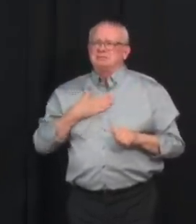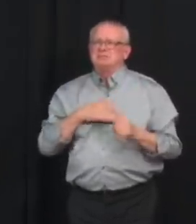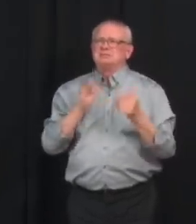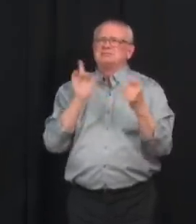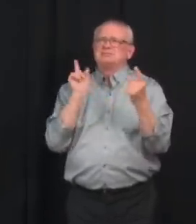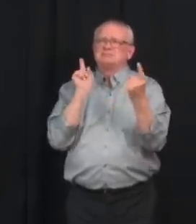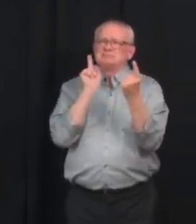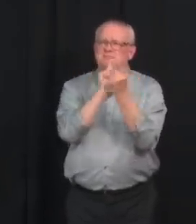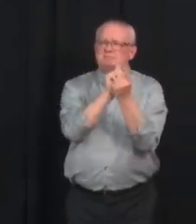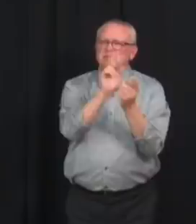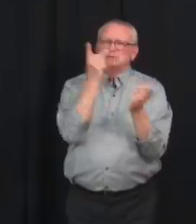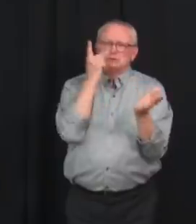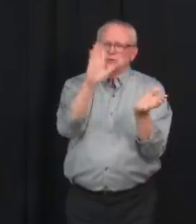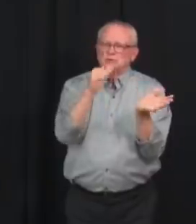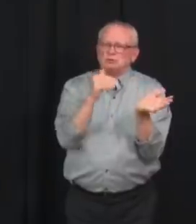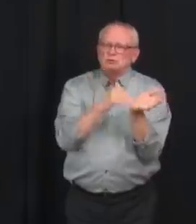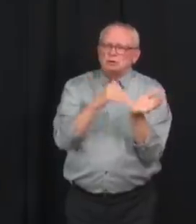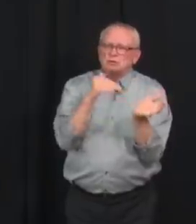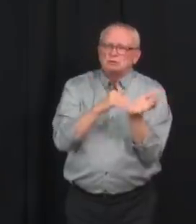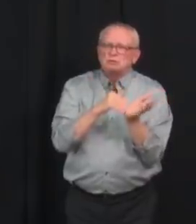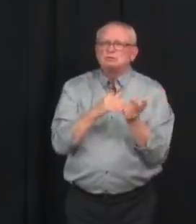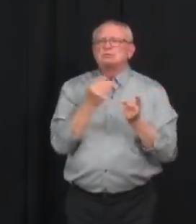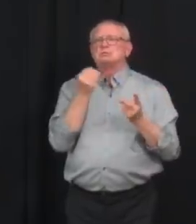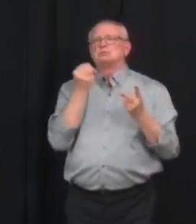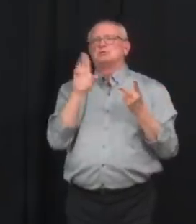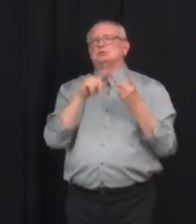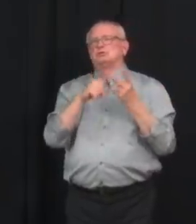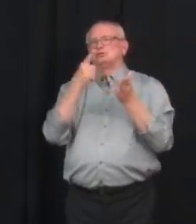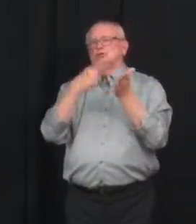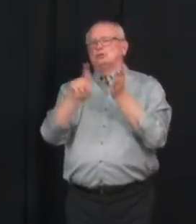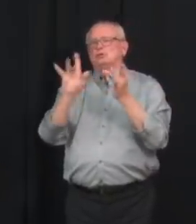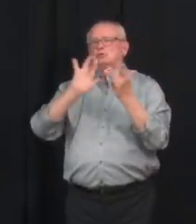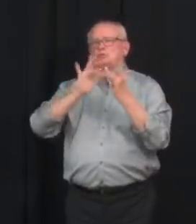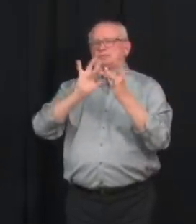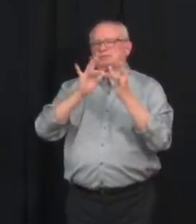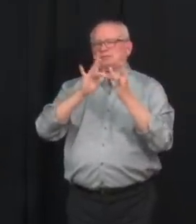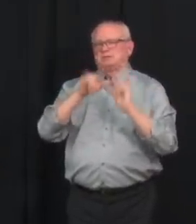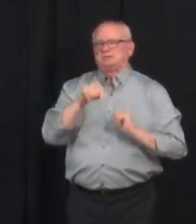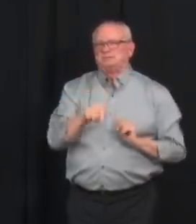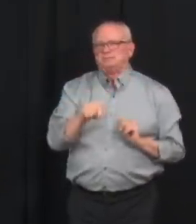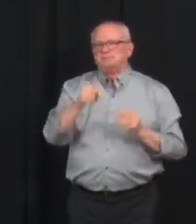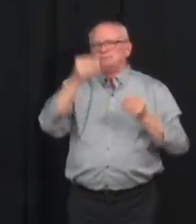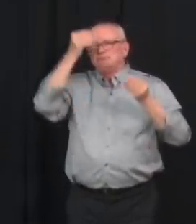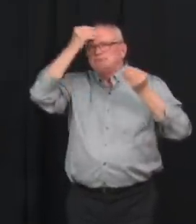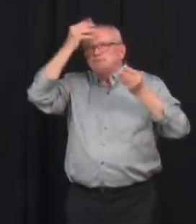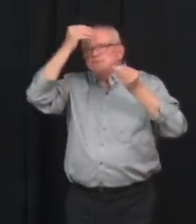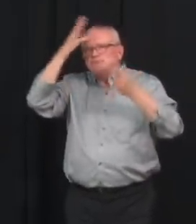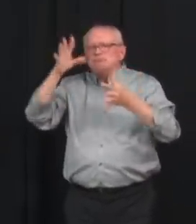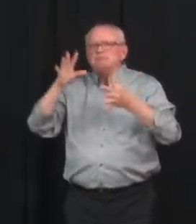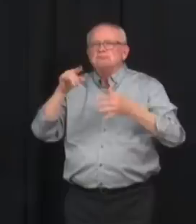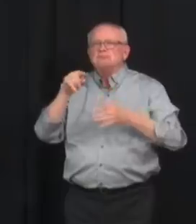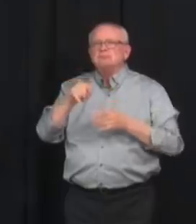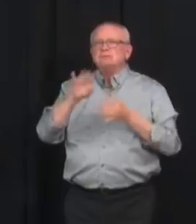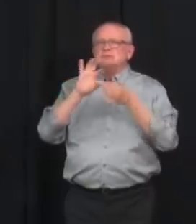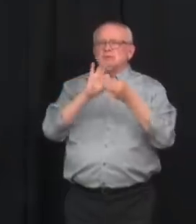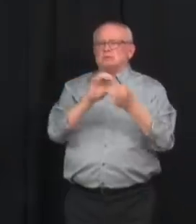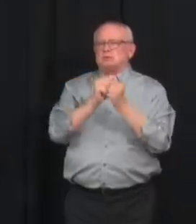our website about the information on either getting a second dose of AstraZeneca or second dose of